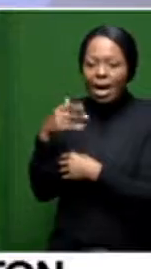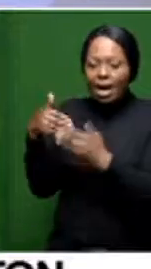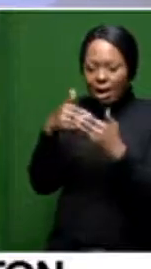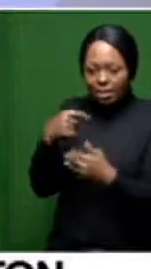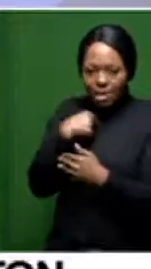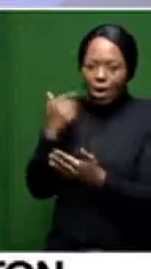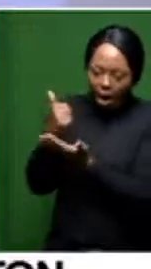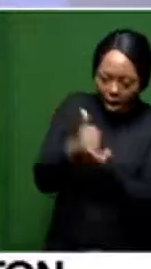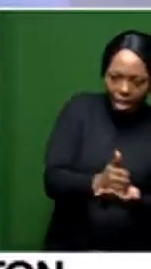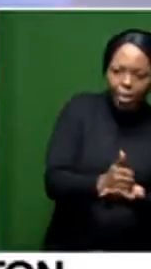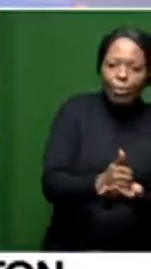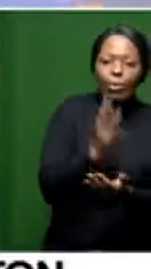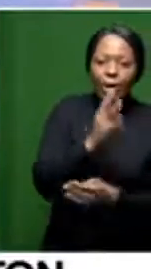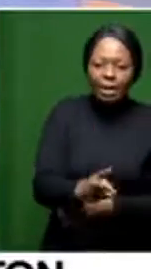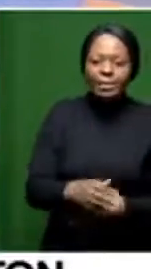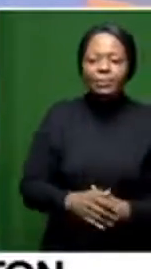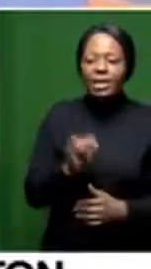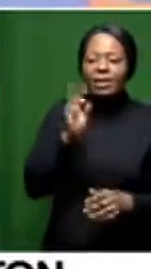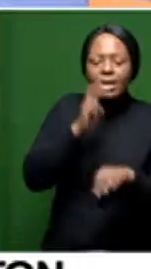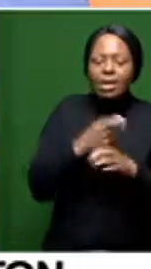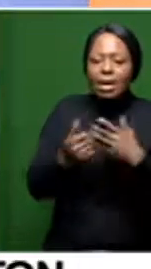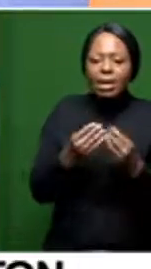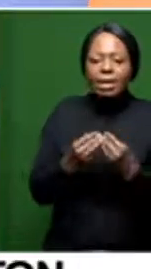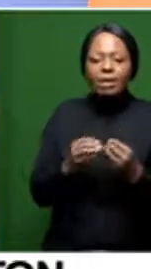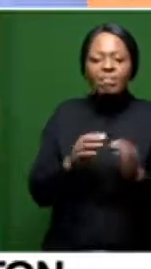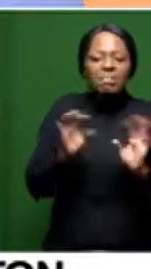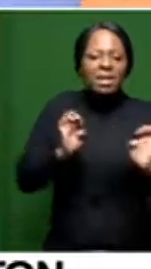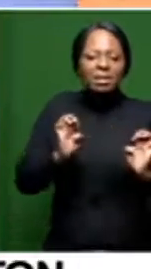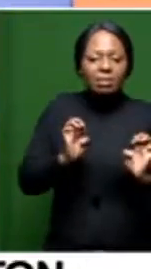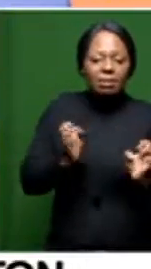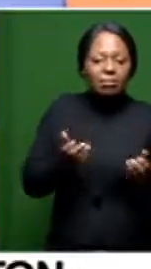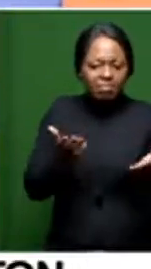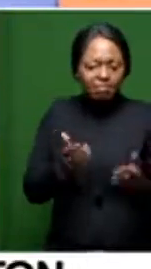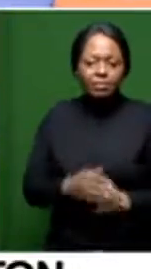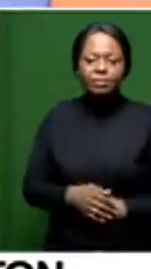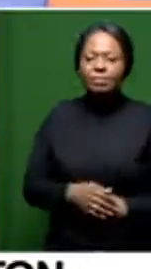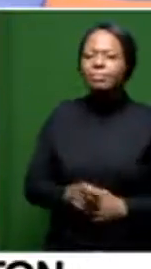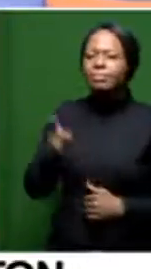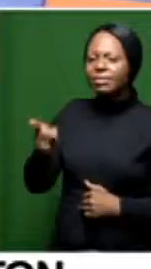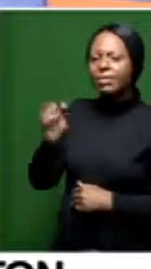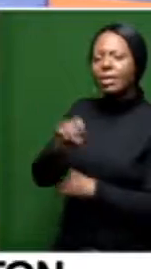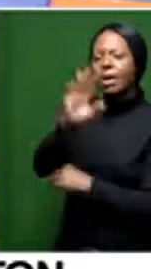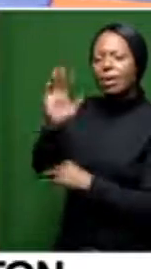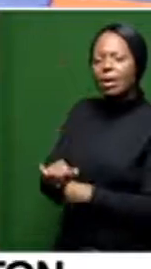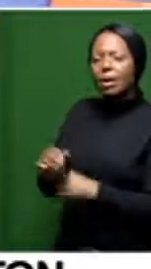Now, outline the role of corporate South Africa, needs to play in assisting